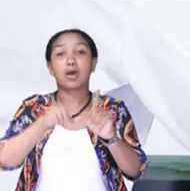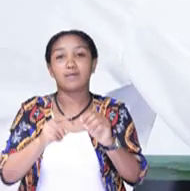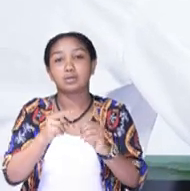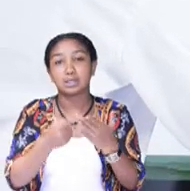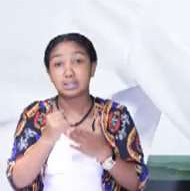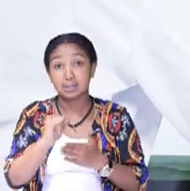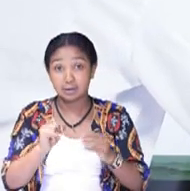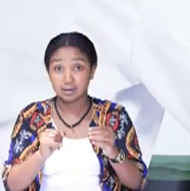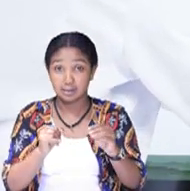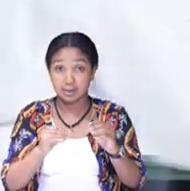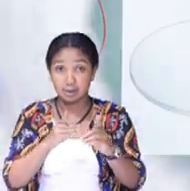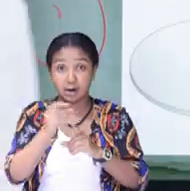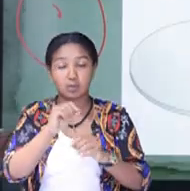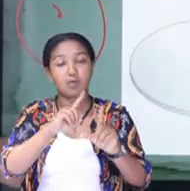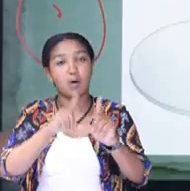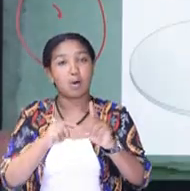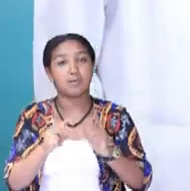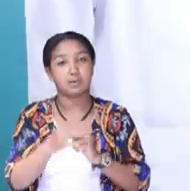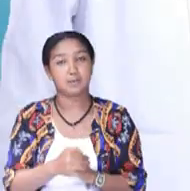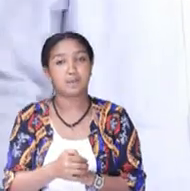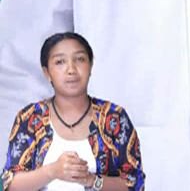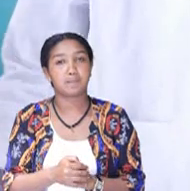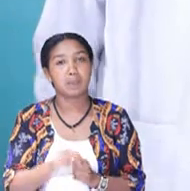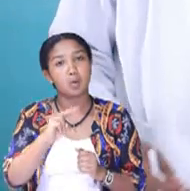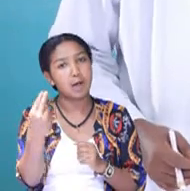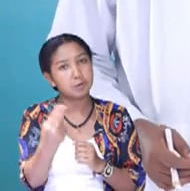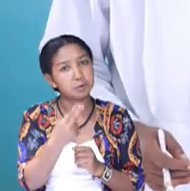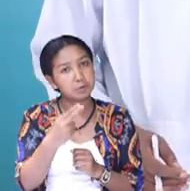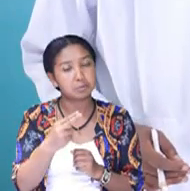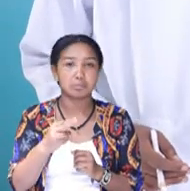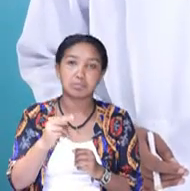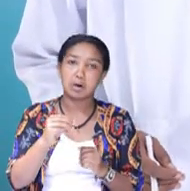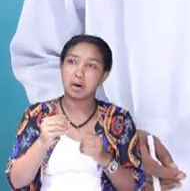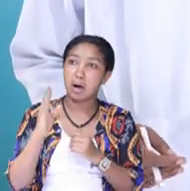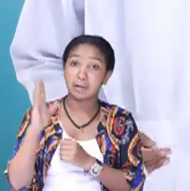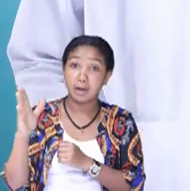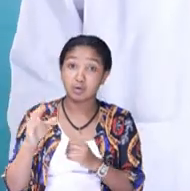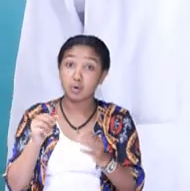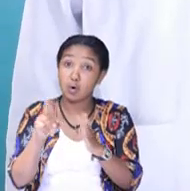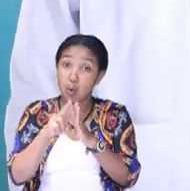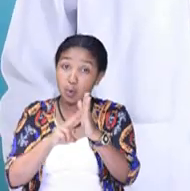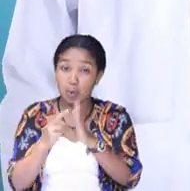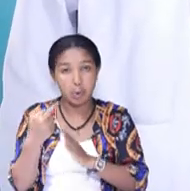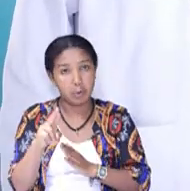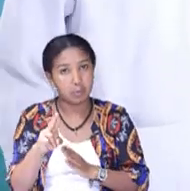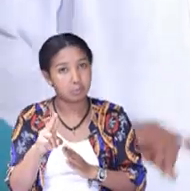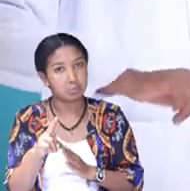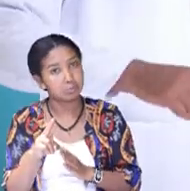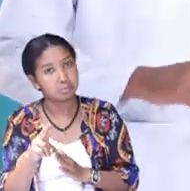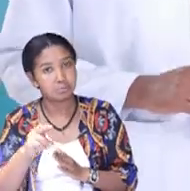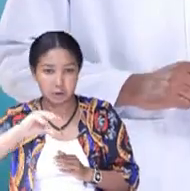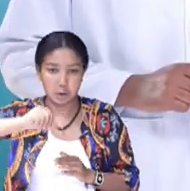this is the direction of angular velocity. You can use right hand rule, or it's possible to use